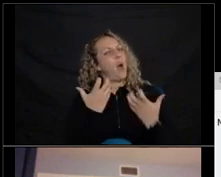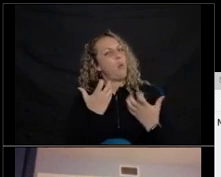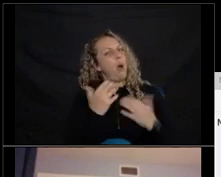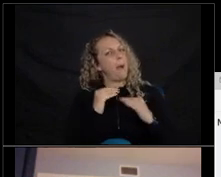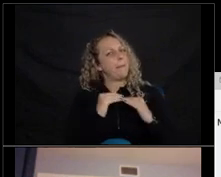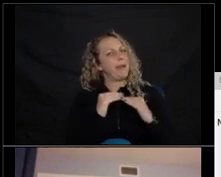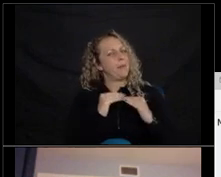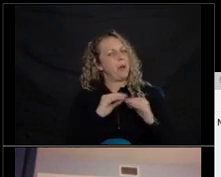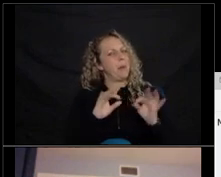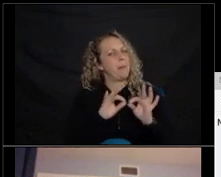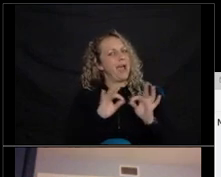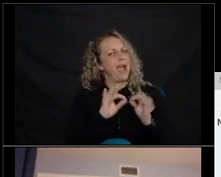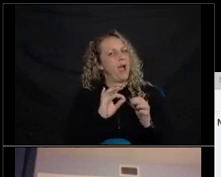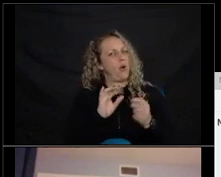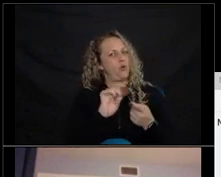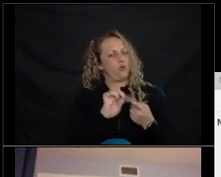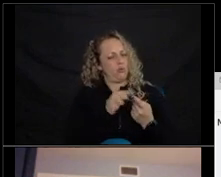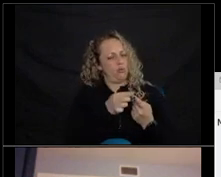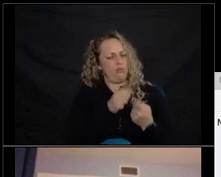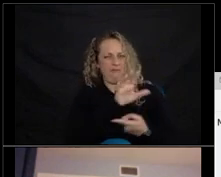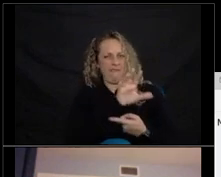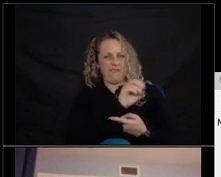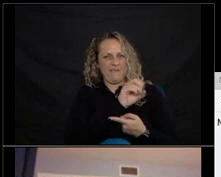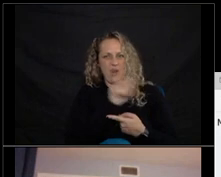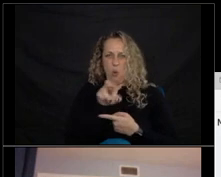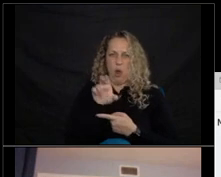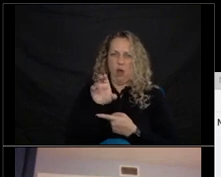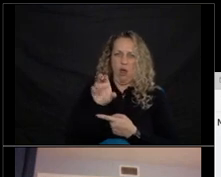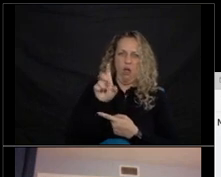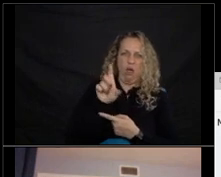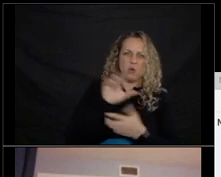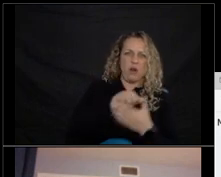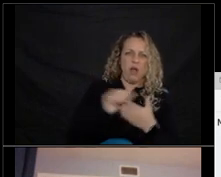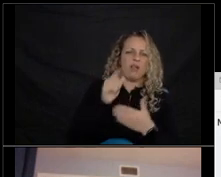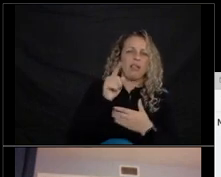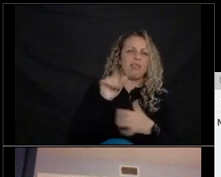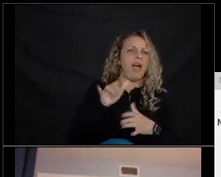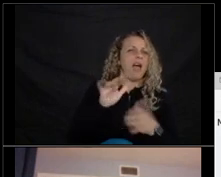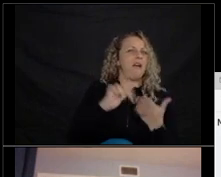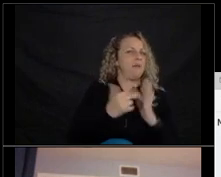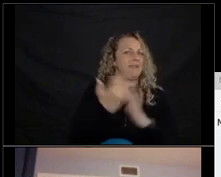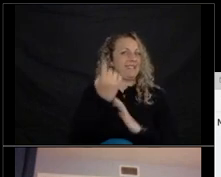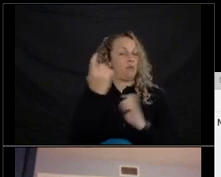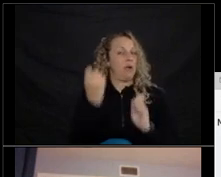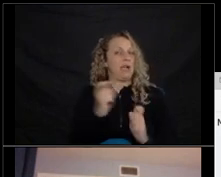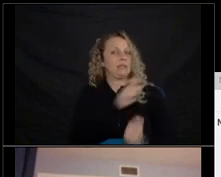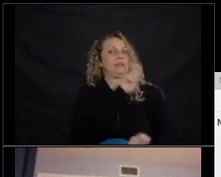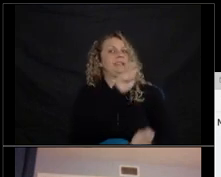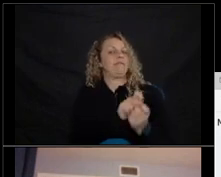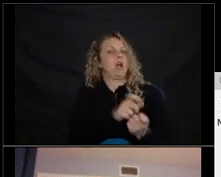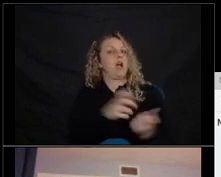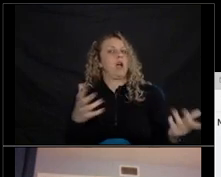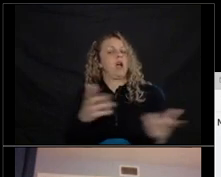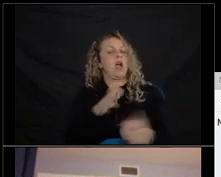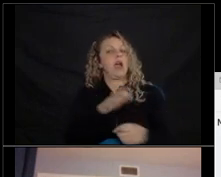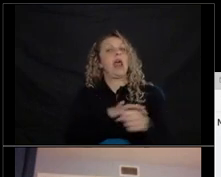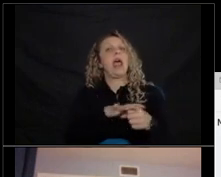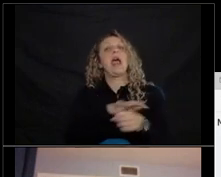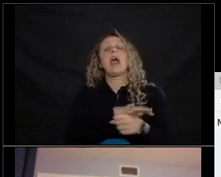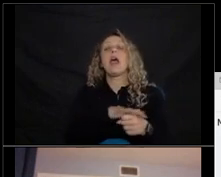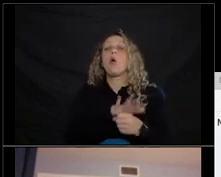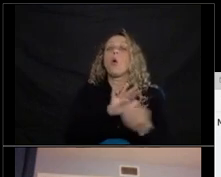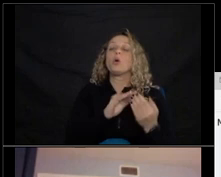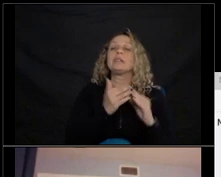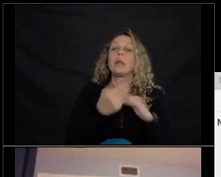minimum amount of $50 or $100. So that way, someone can specify an area in a